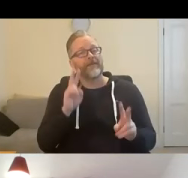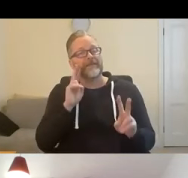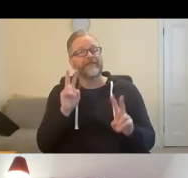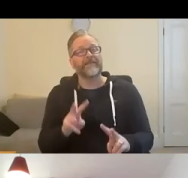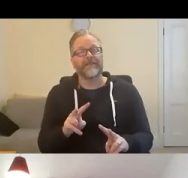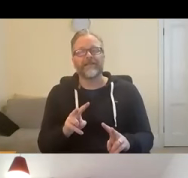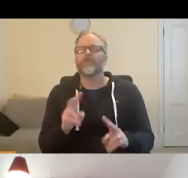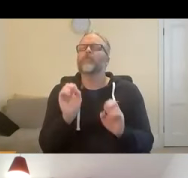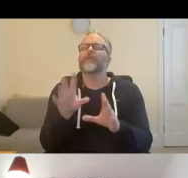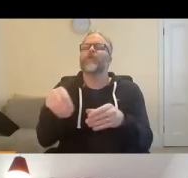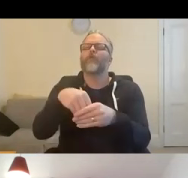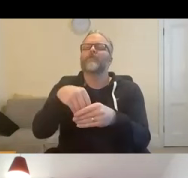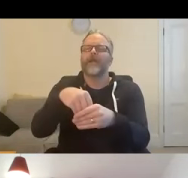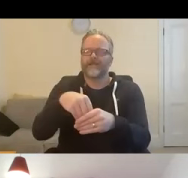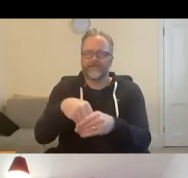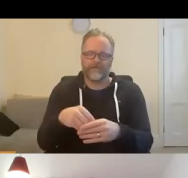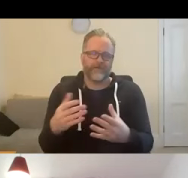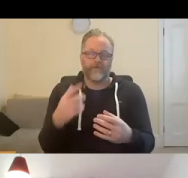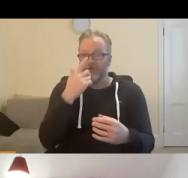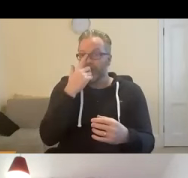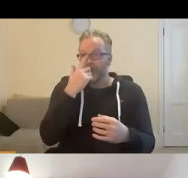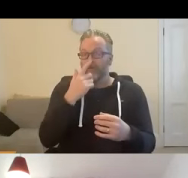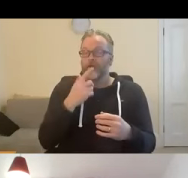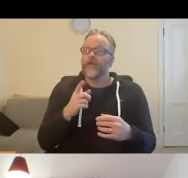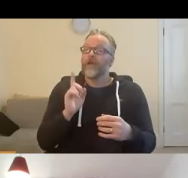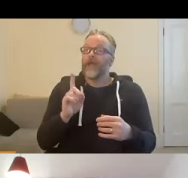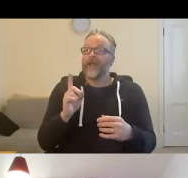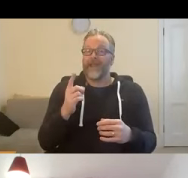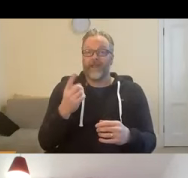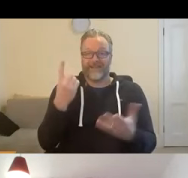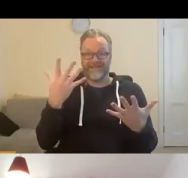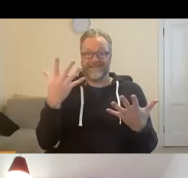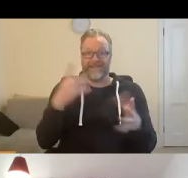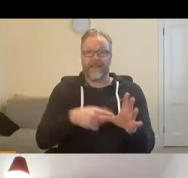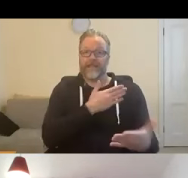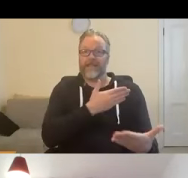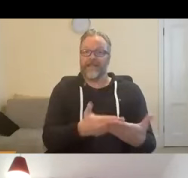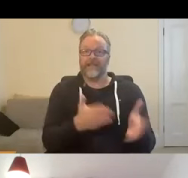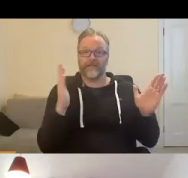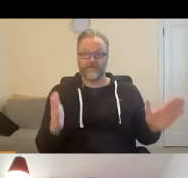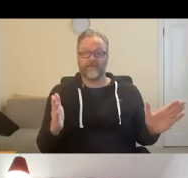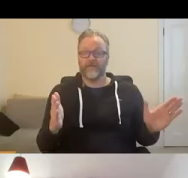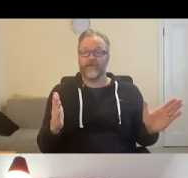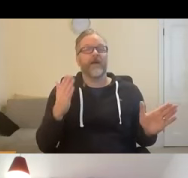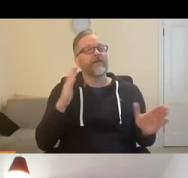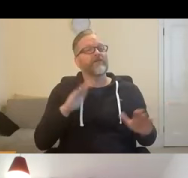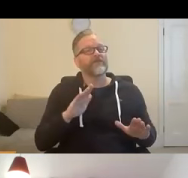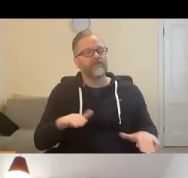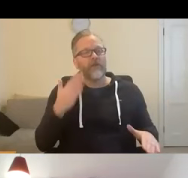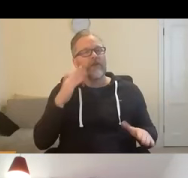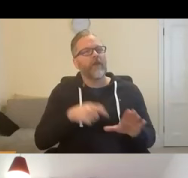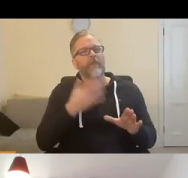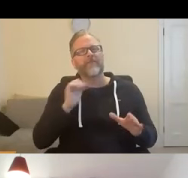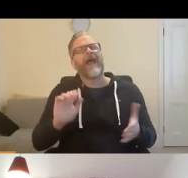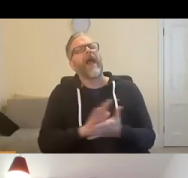to put this in a bit of context for you, is that actually over the last decade, there's been a decline in children and young people's